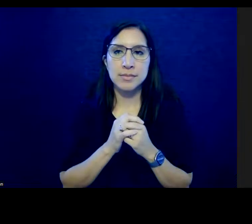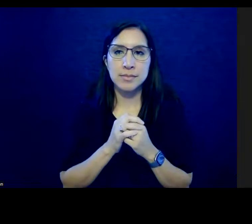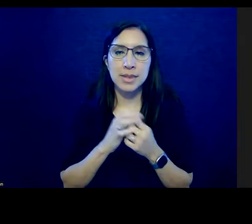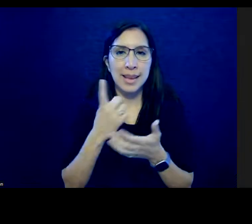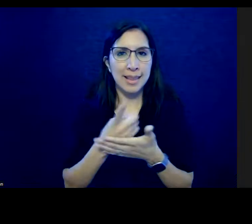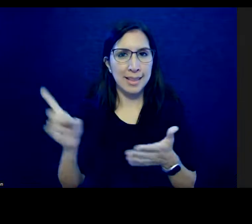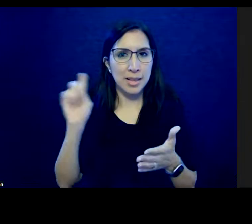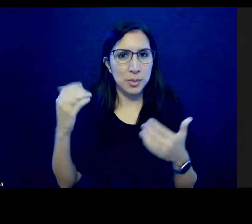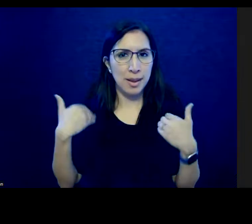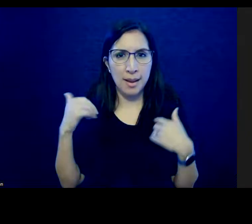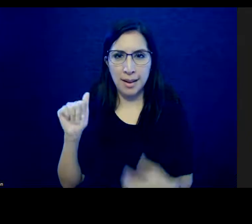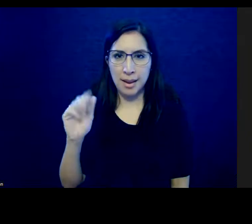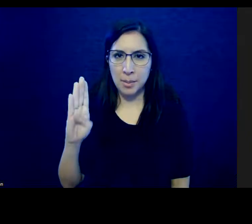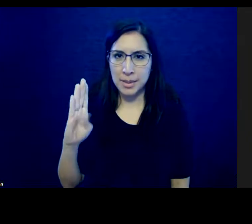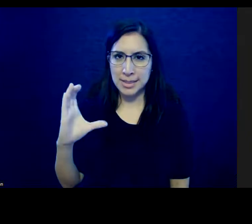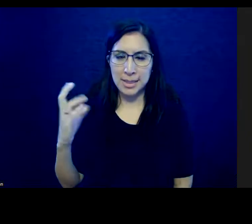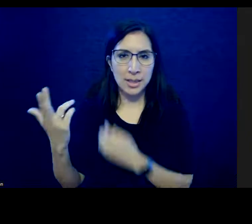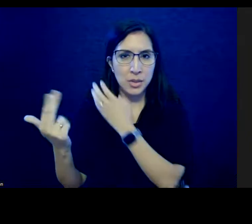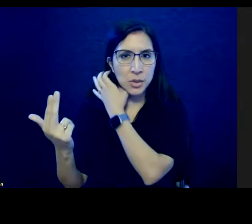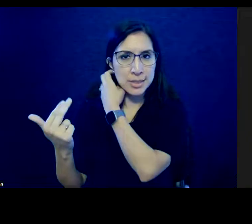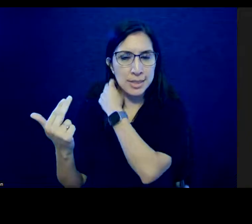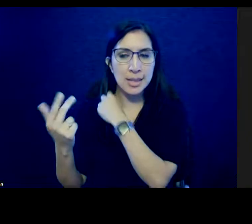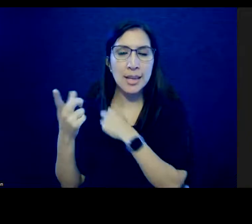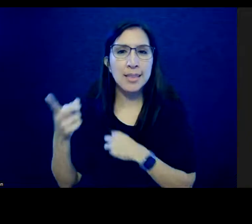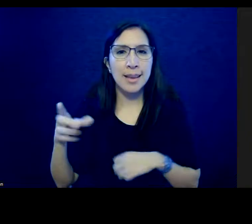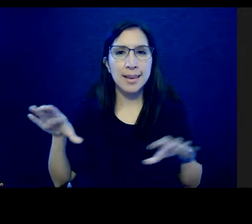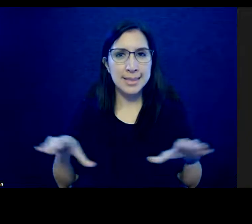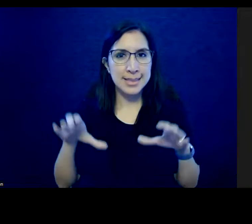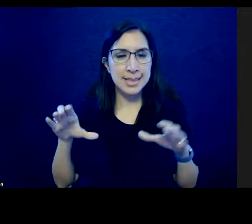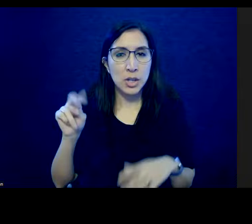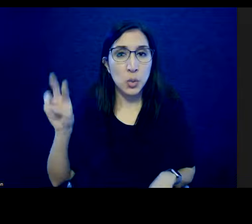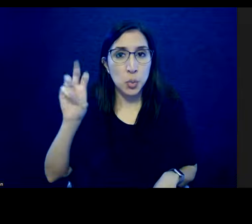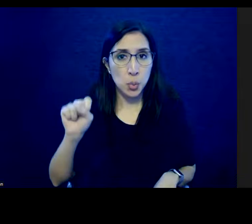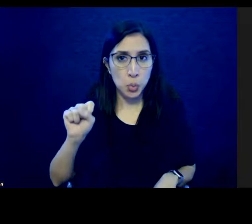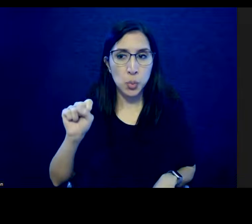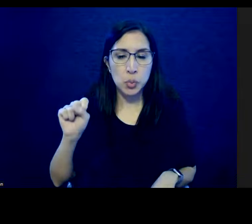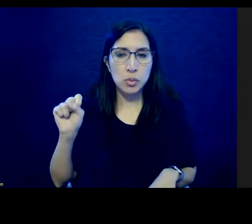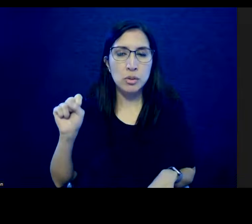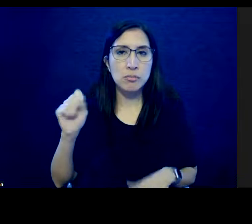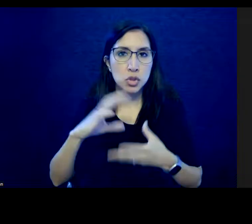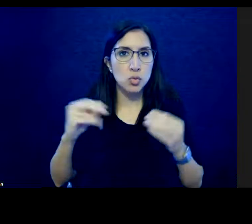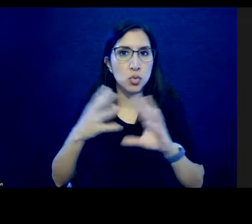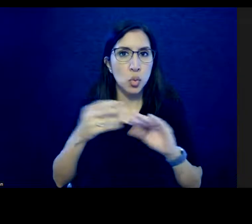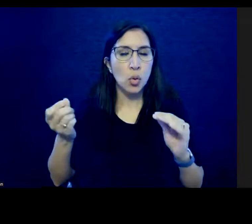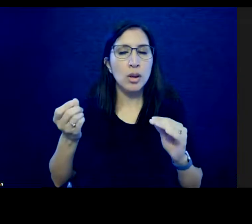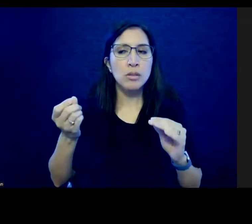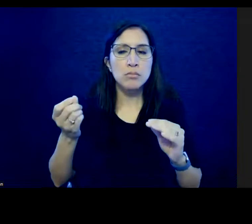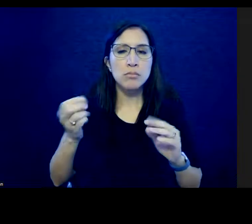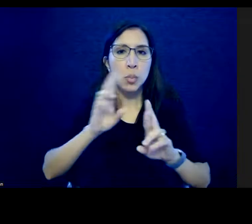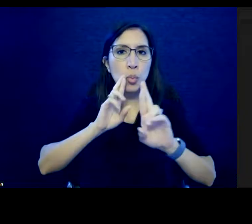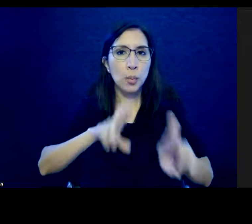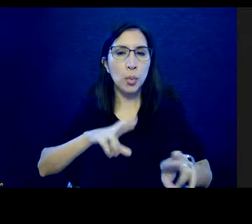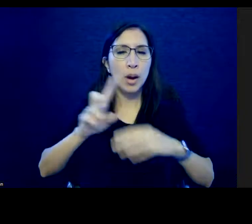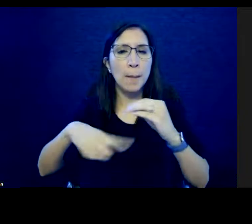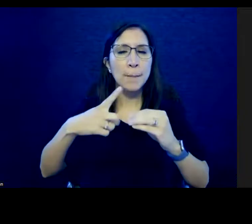ABC 13 did a news story on a large utility pole or